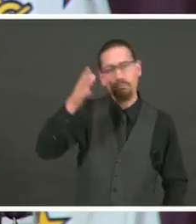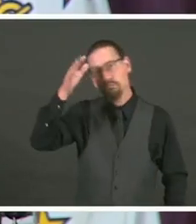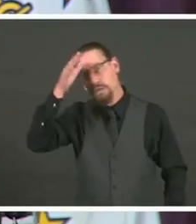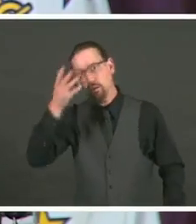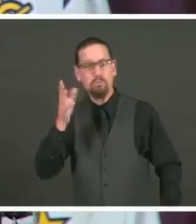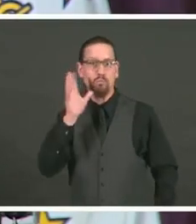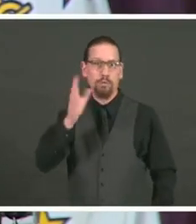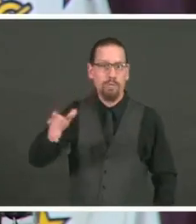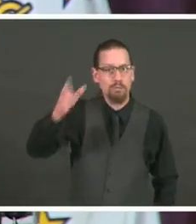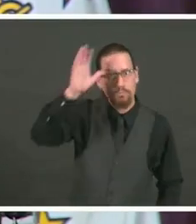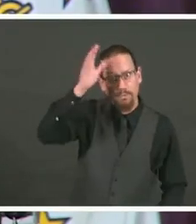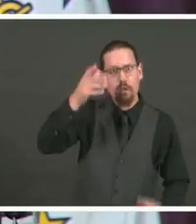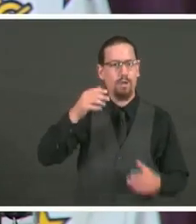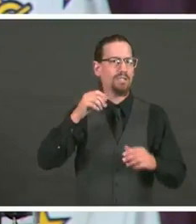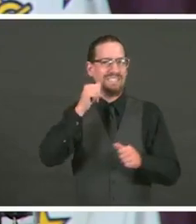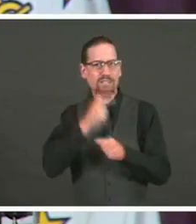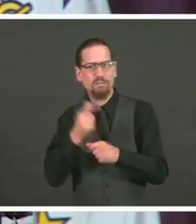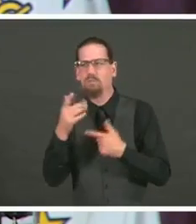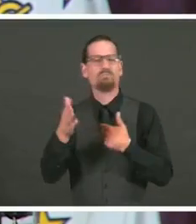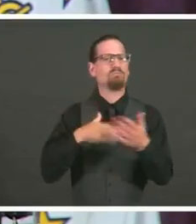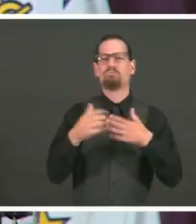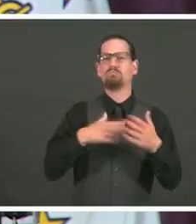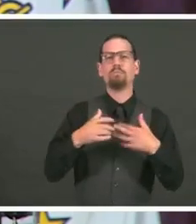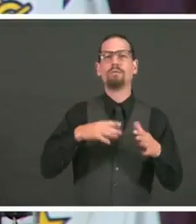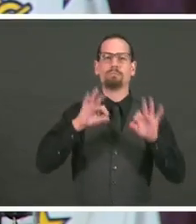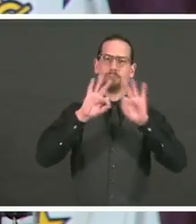friends, stick to that group, please.